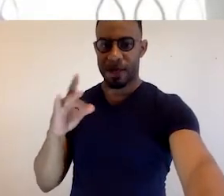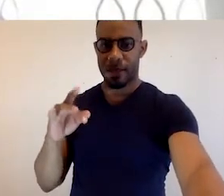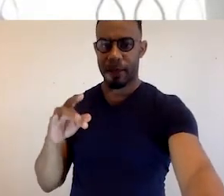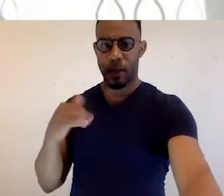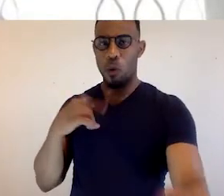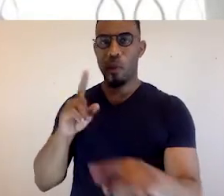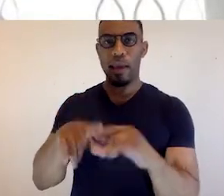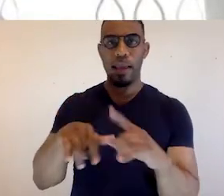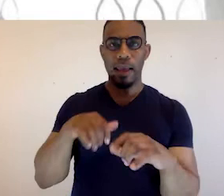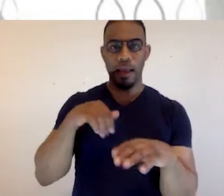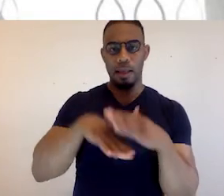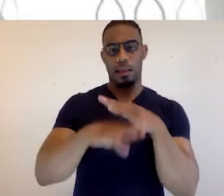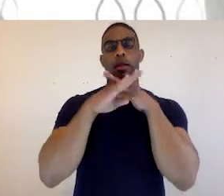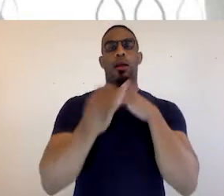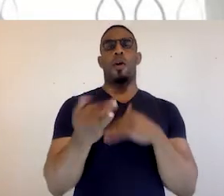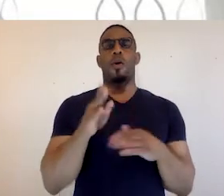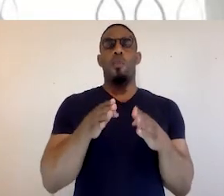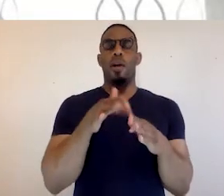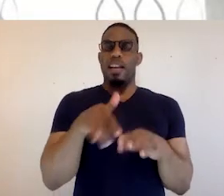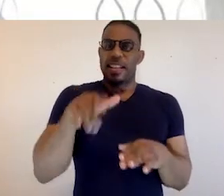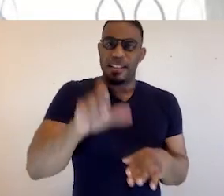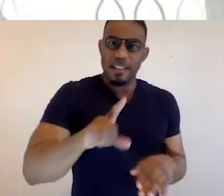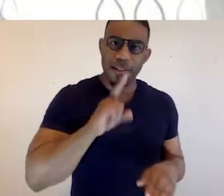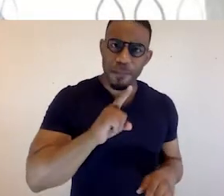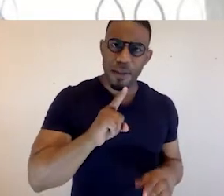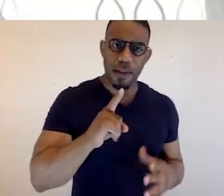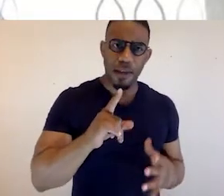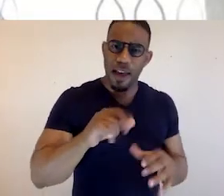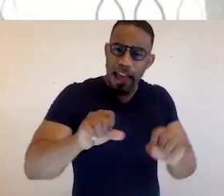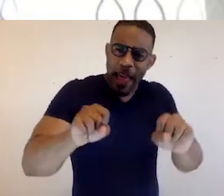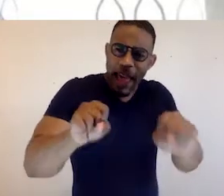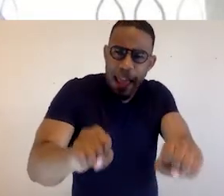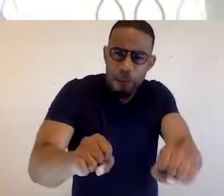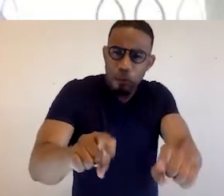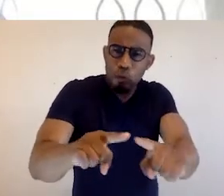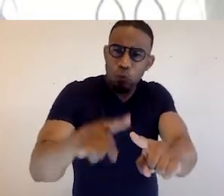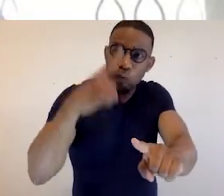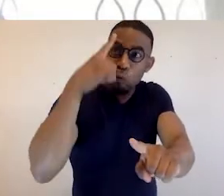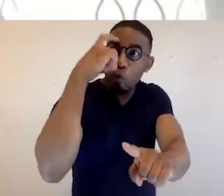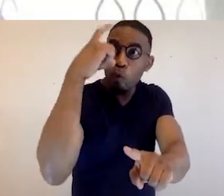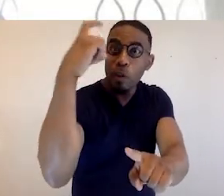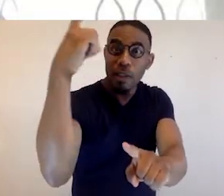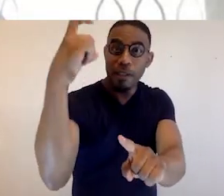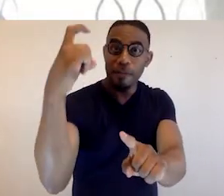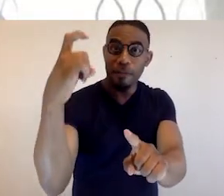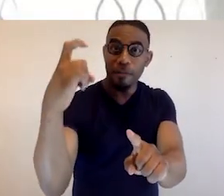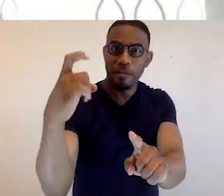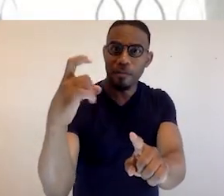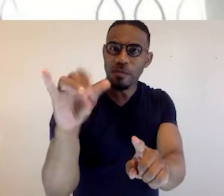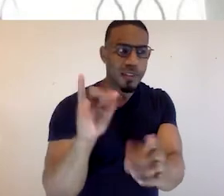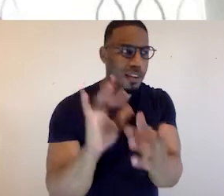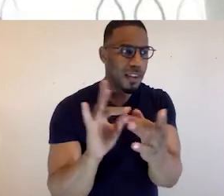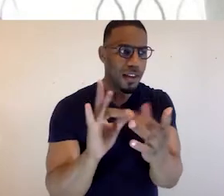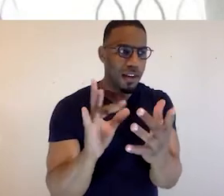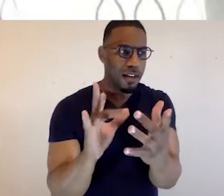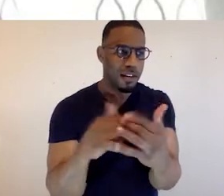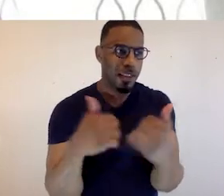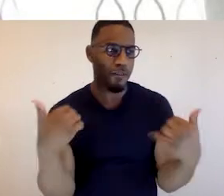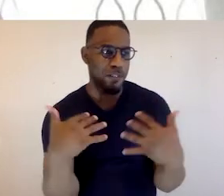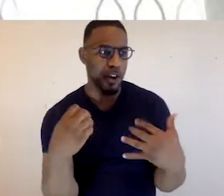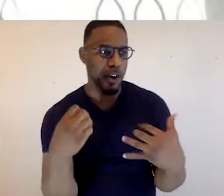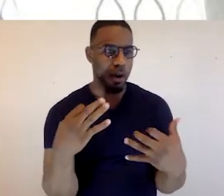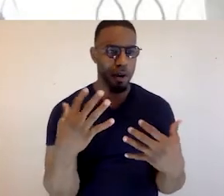we can't get in our own way. We need to be able to dream. Like I said, the fear